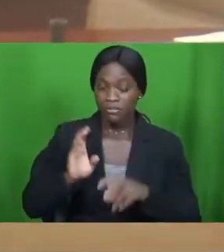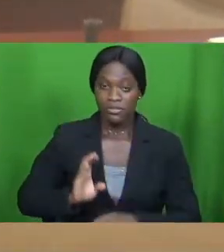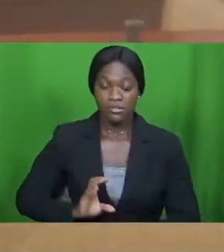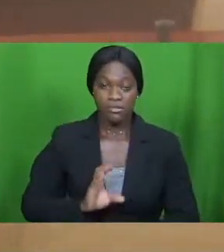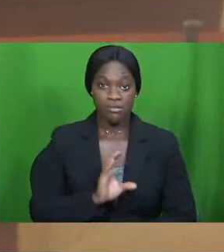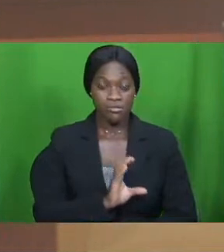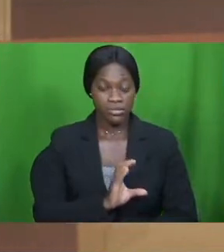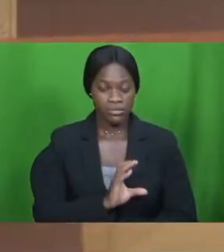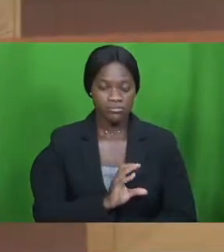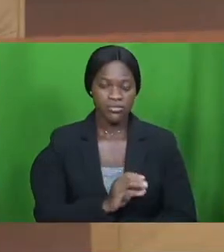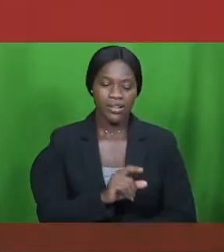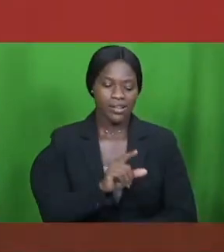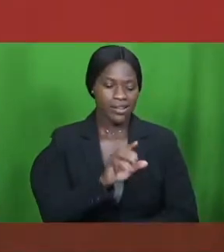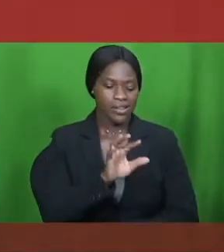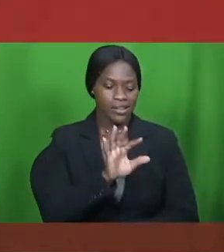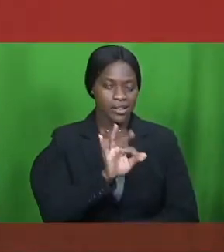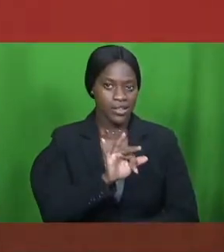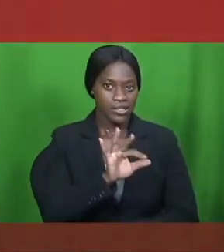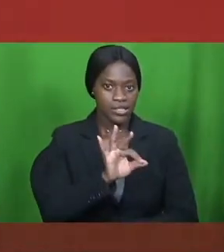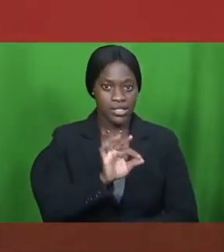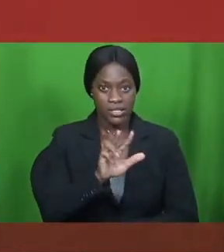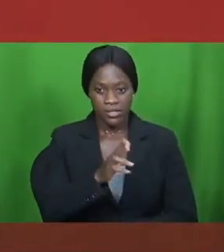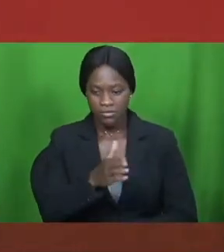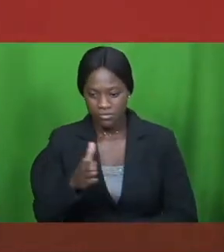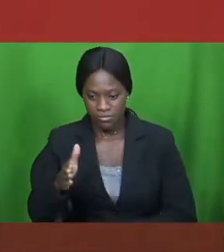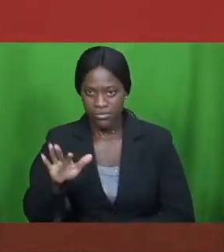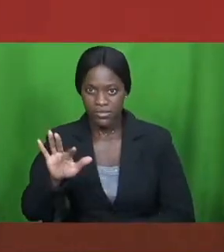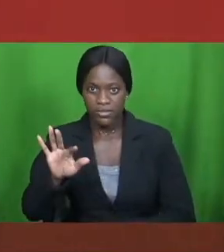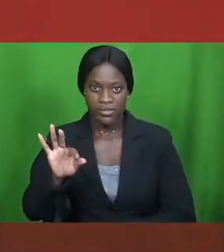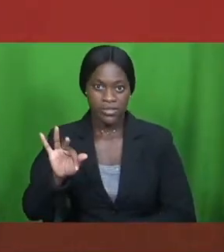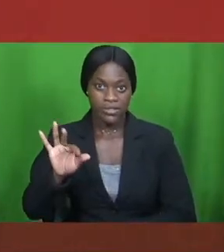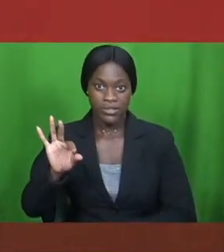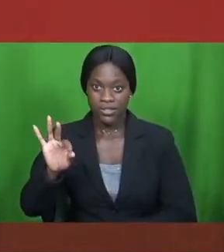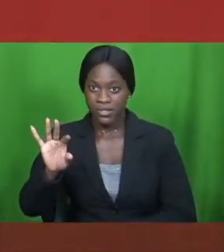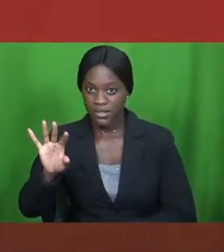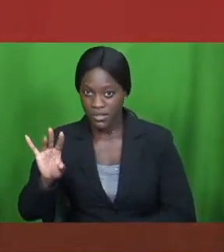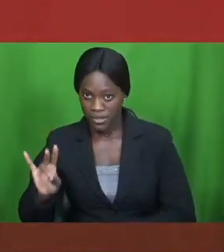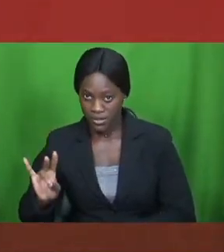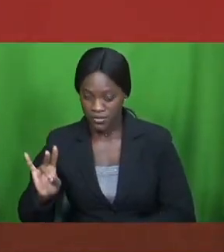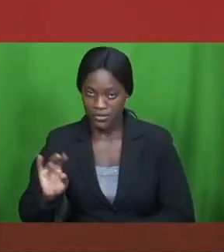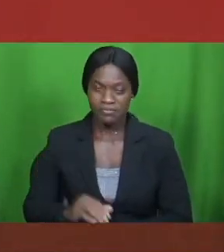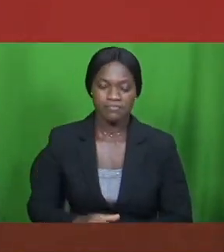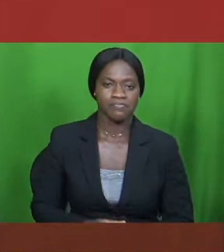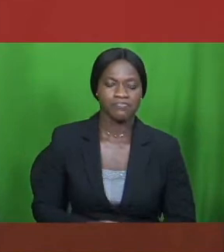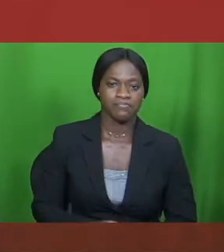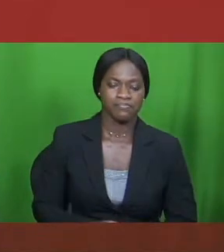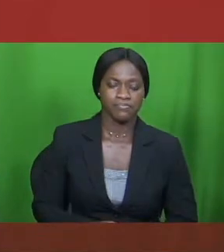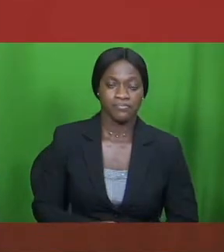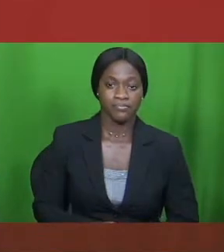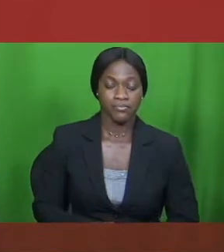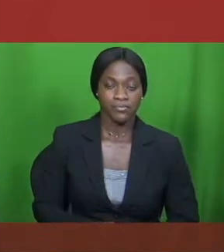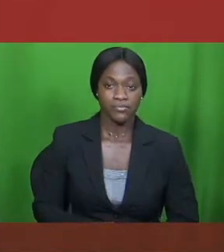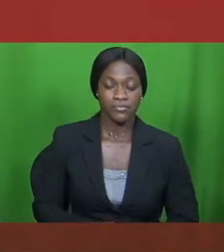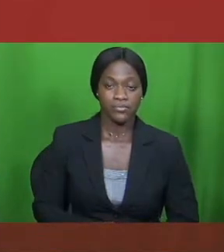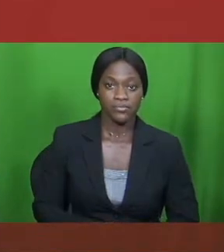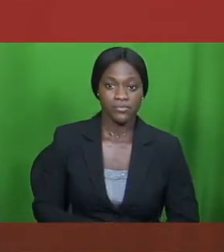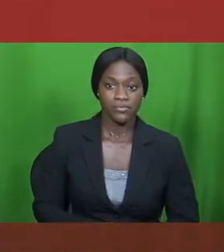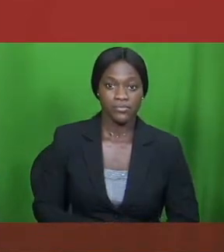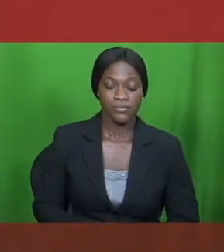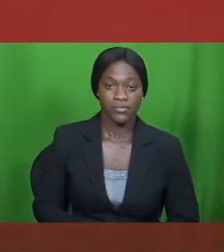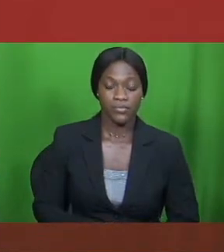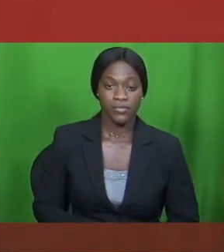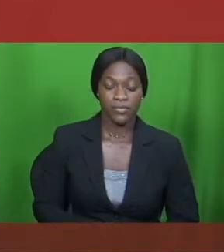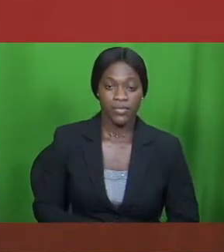from 1993 to 1997. And it can be said, Mr. Speaker, that if that